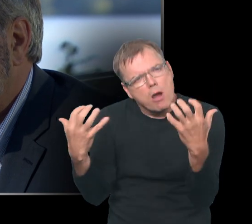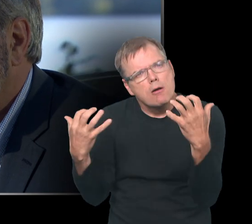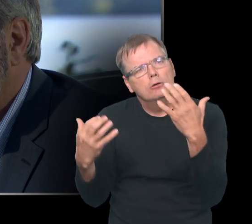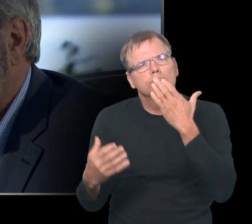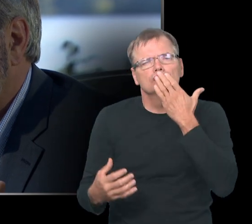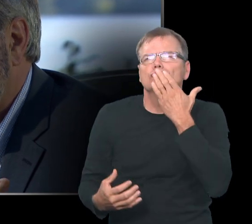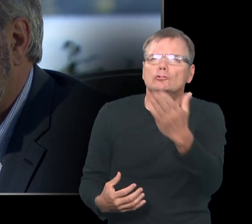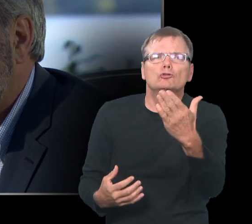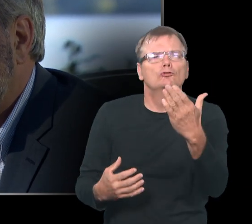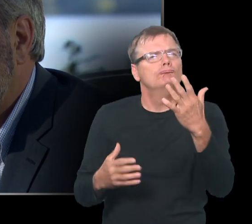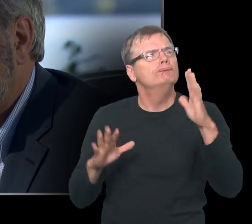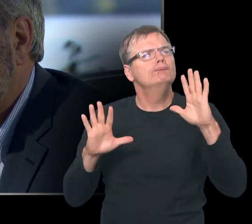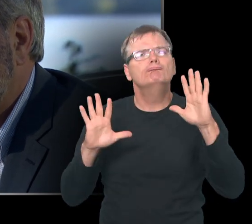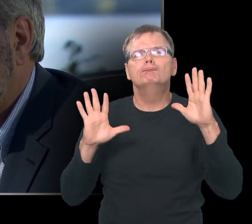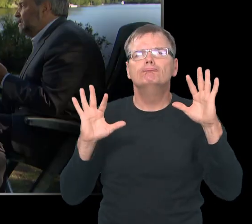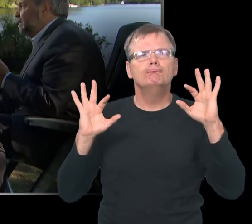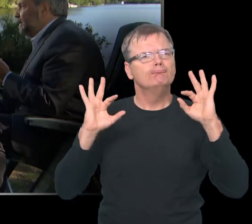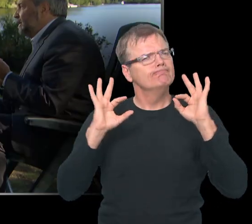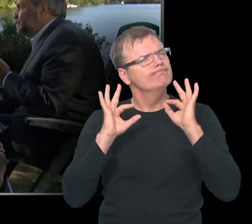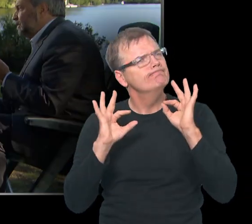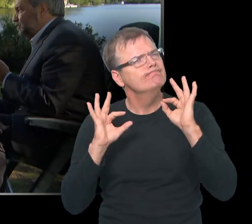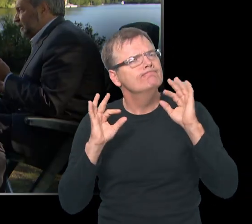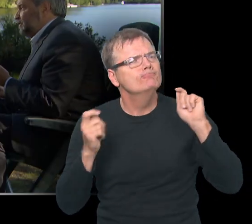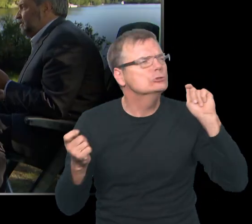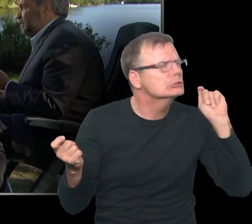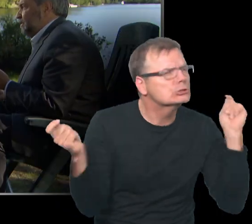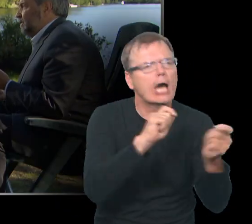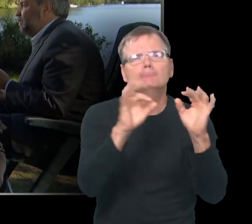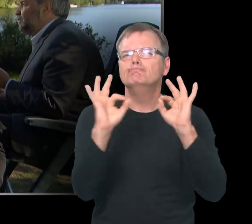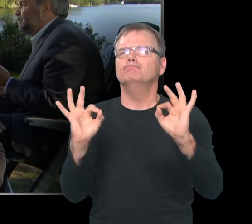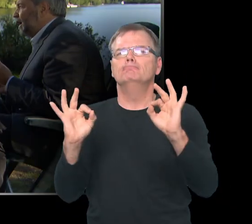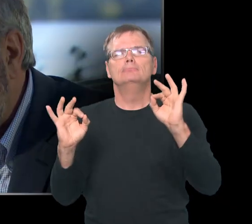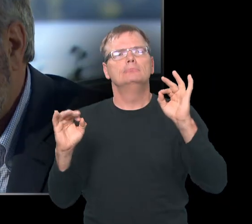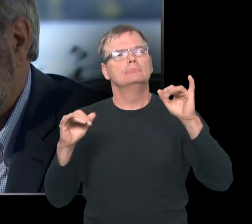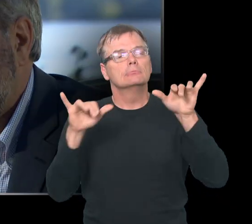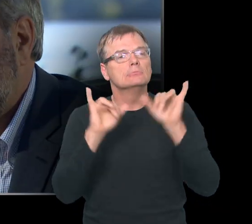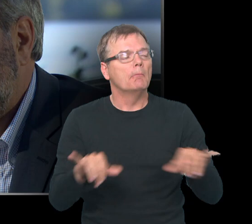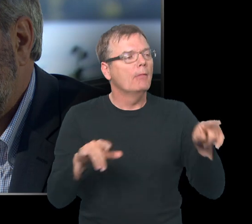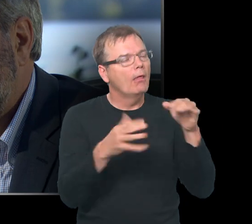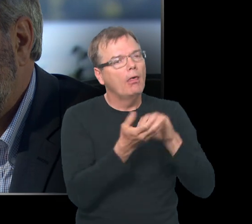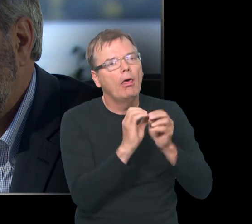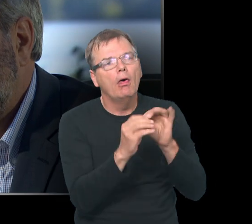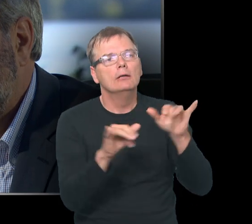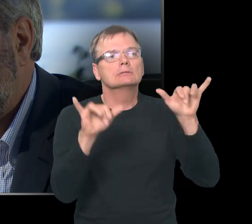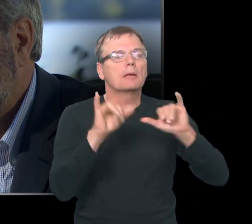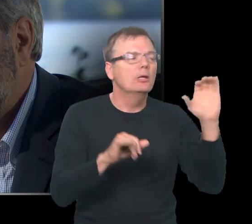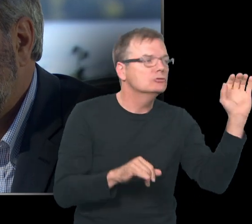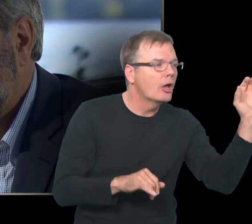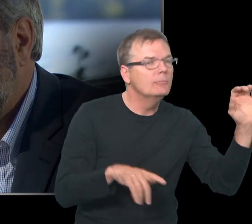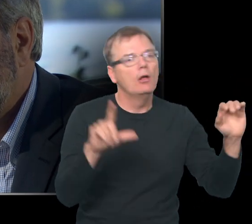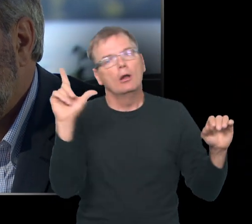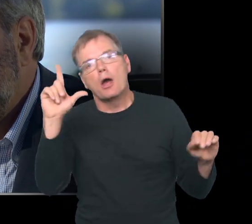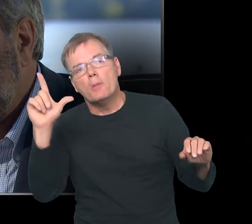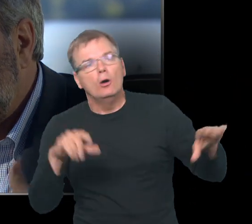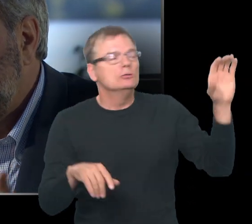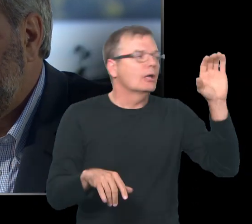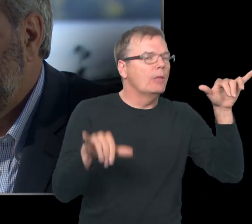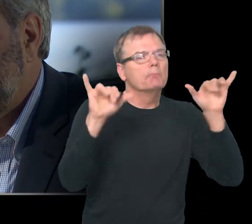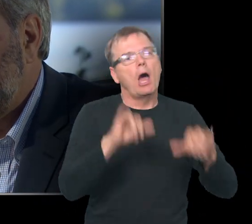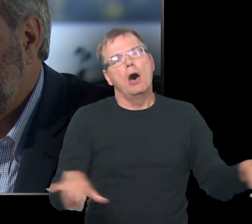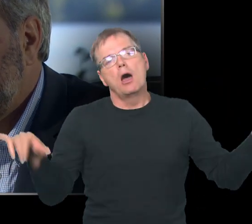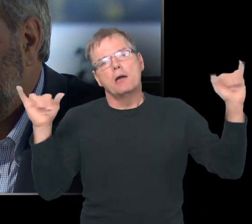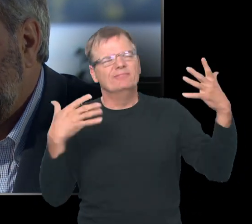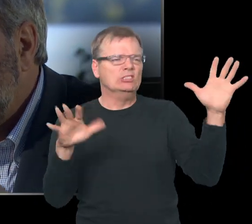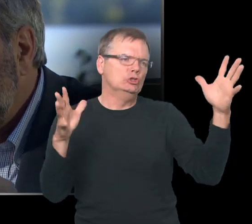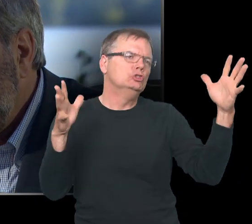is a reflection of our fundamental goodness. Canadians want change in Ottawa. They're tired after 10 years of Stephen Harper's Conservatives. They want a